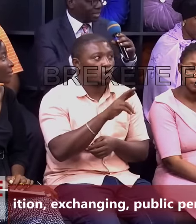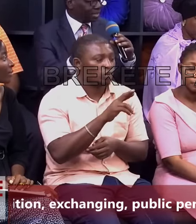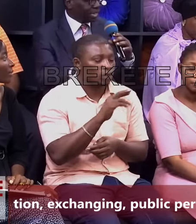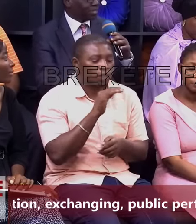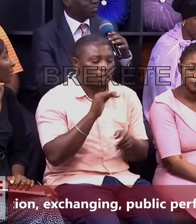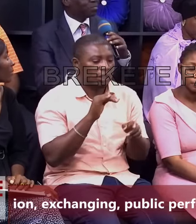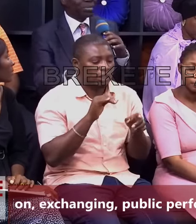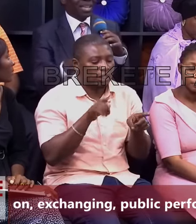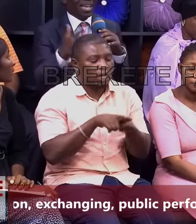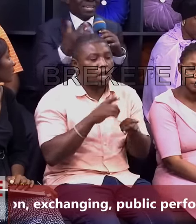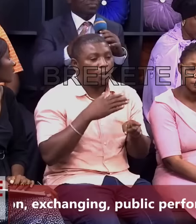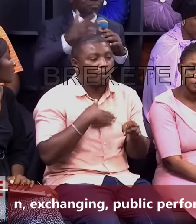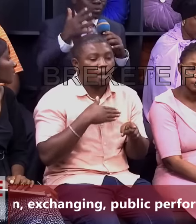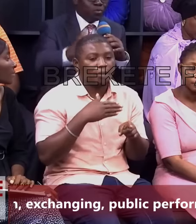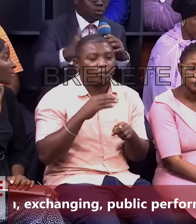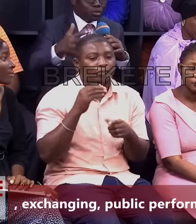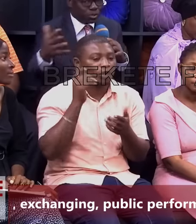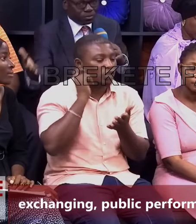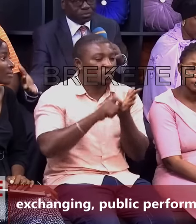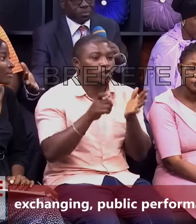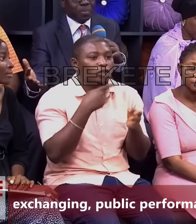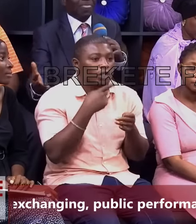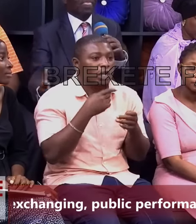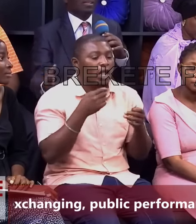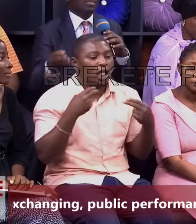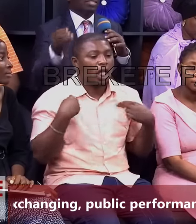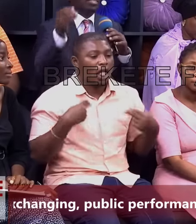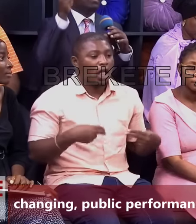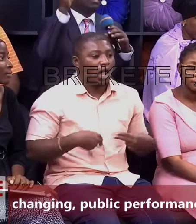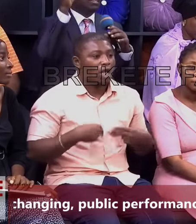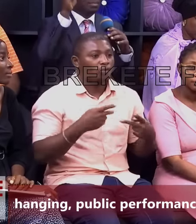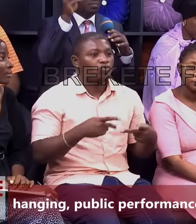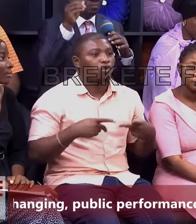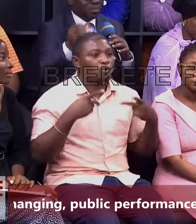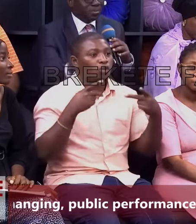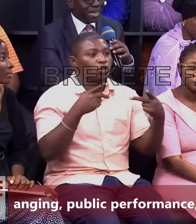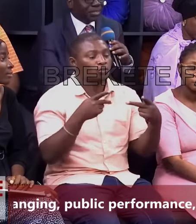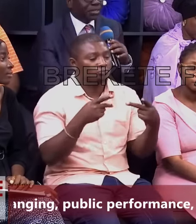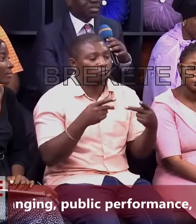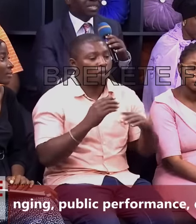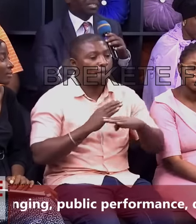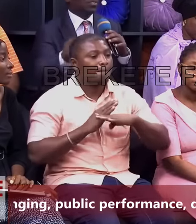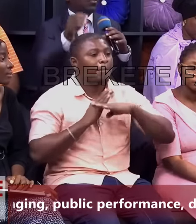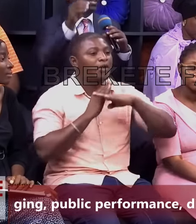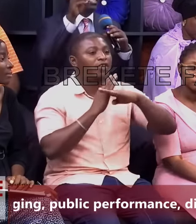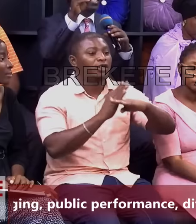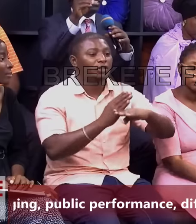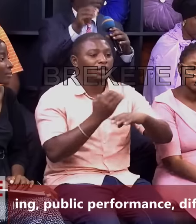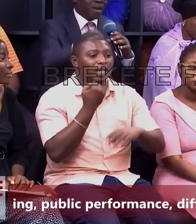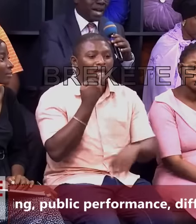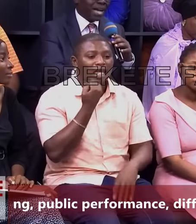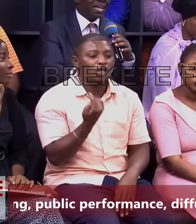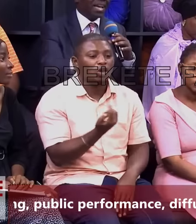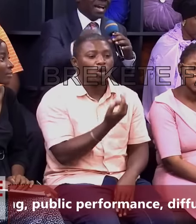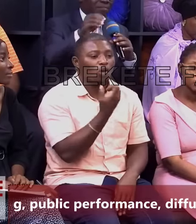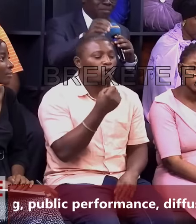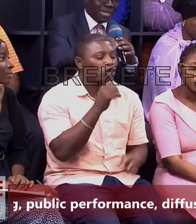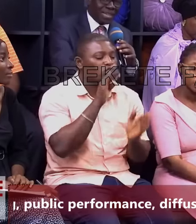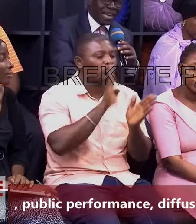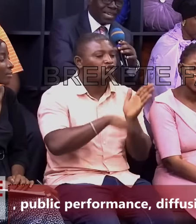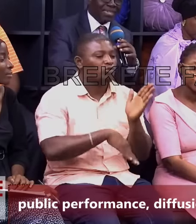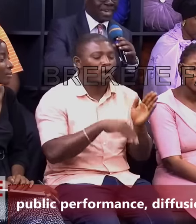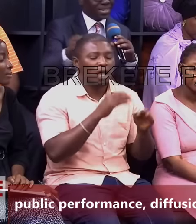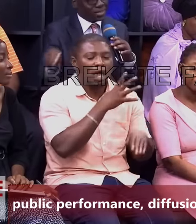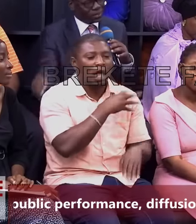mandate secretary said health promotion see prevention is always cheaper